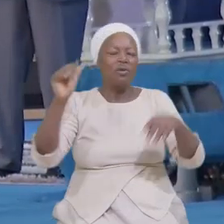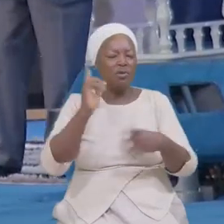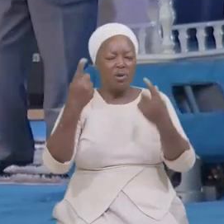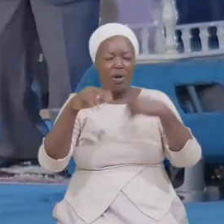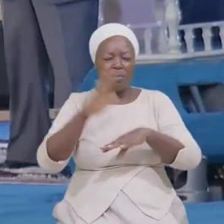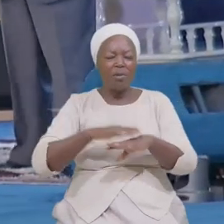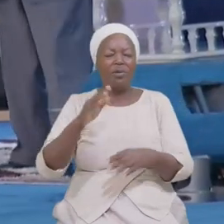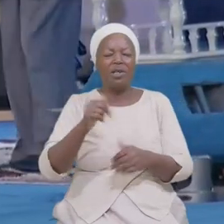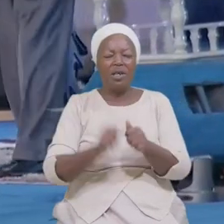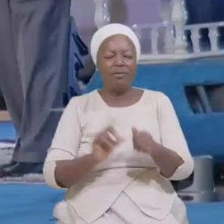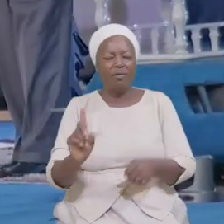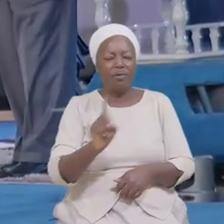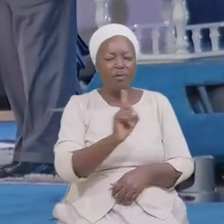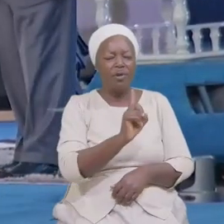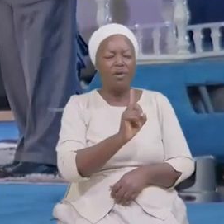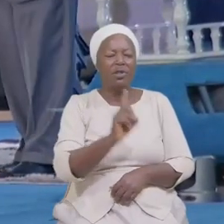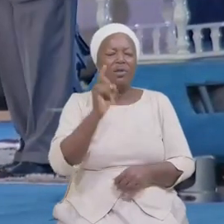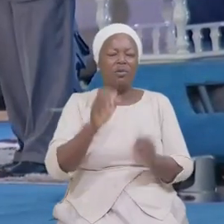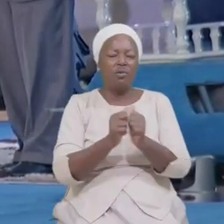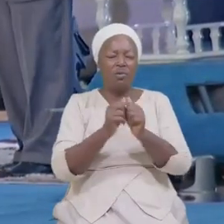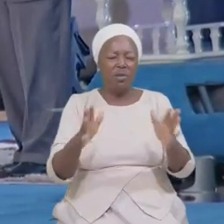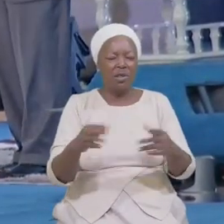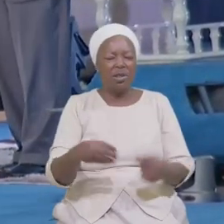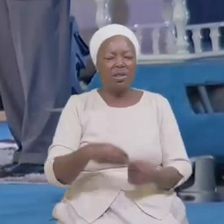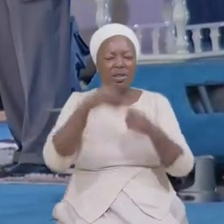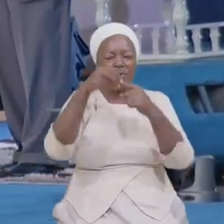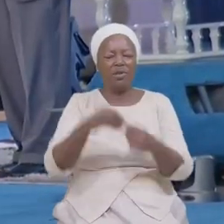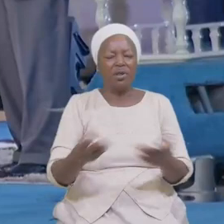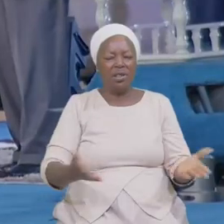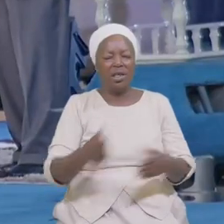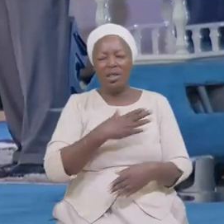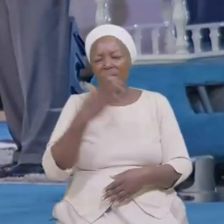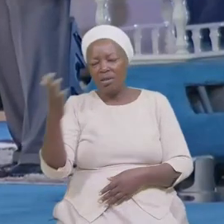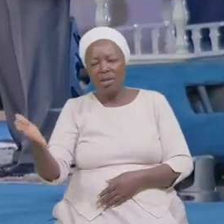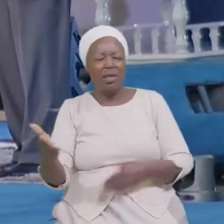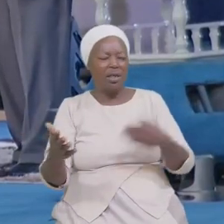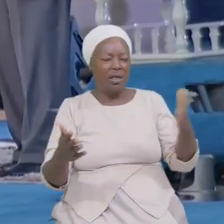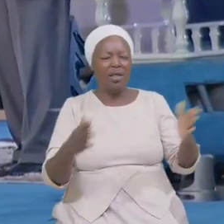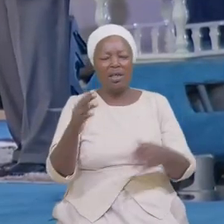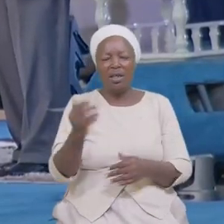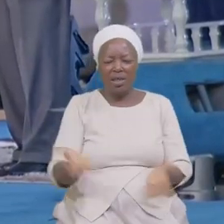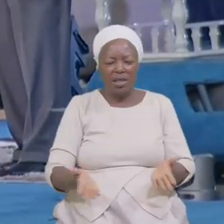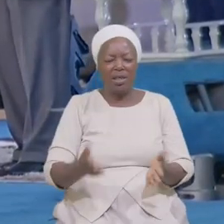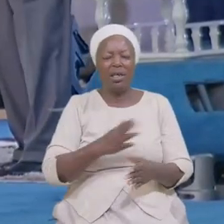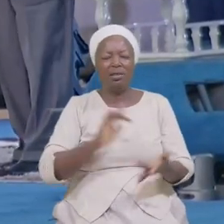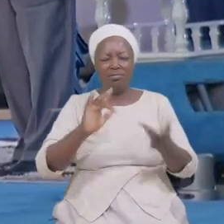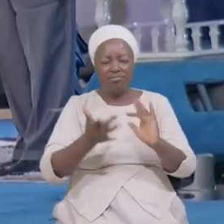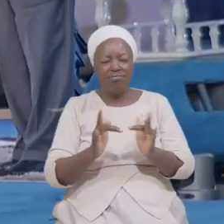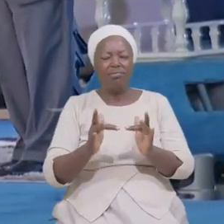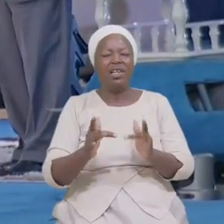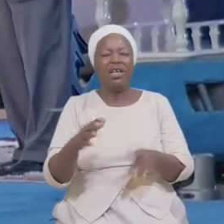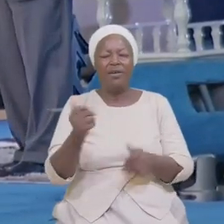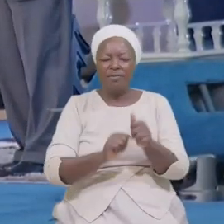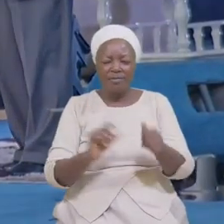upon everyone without exception, here and there, alpha location and online,